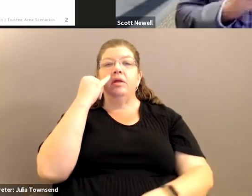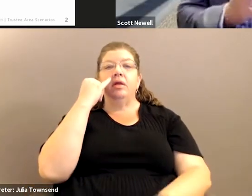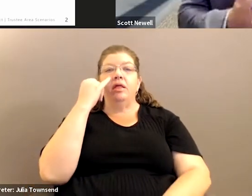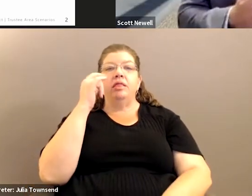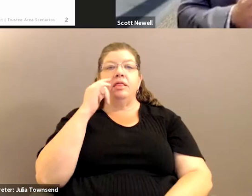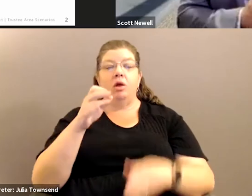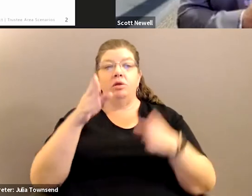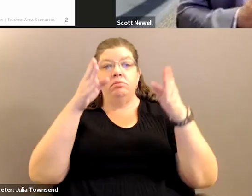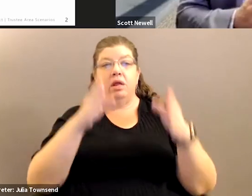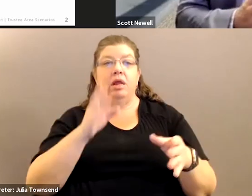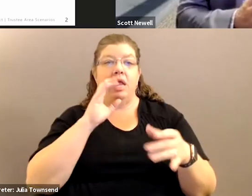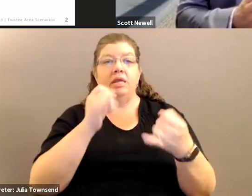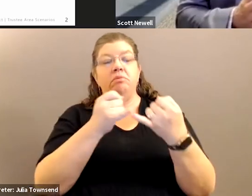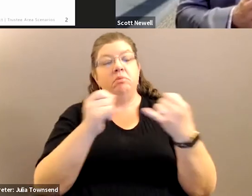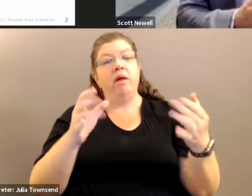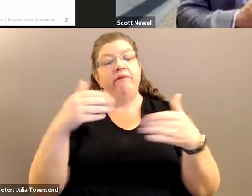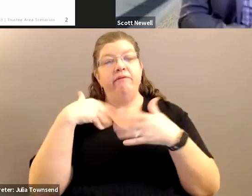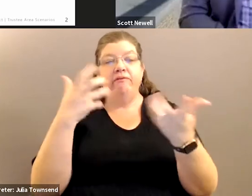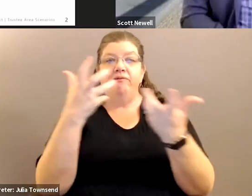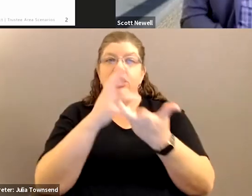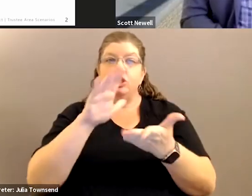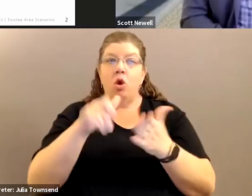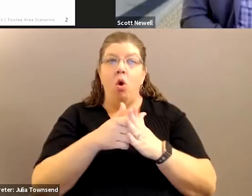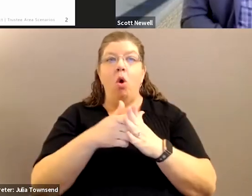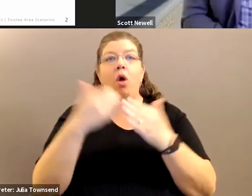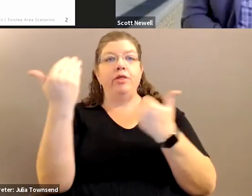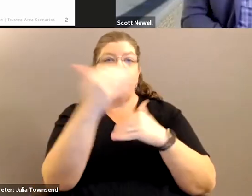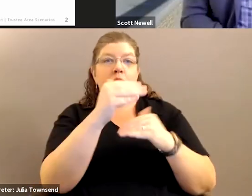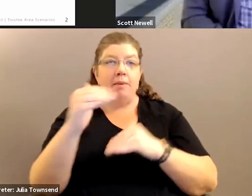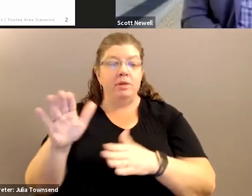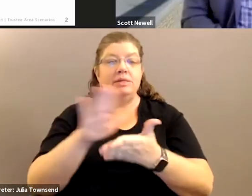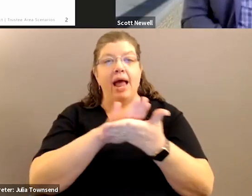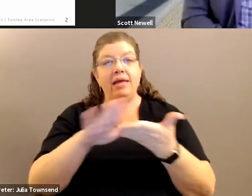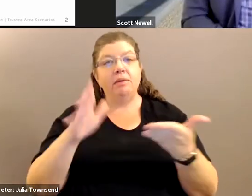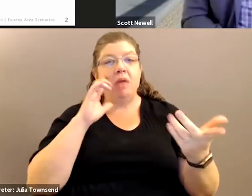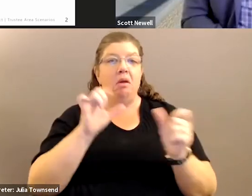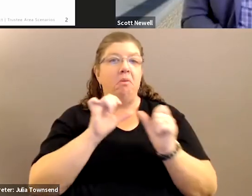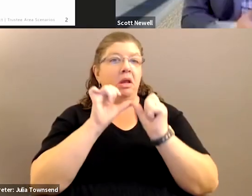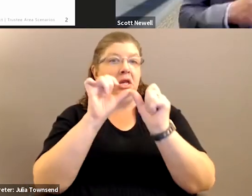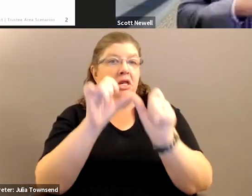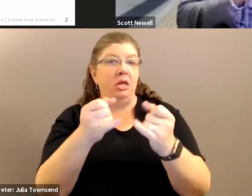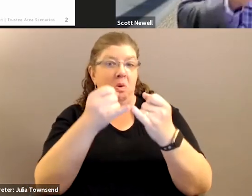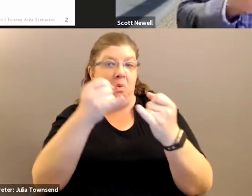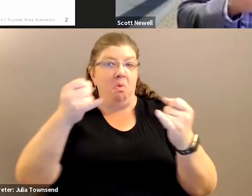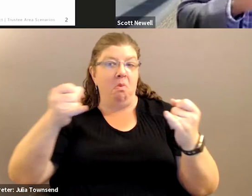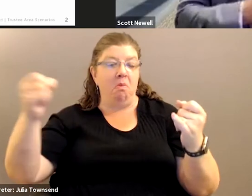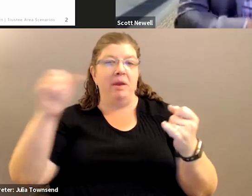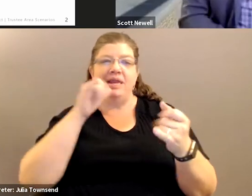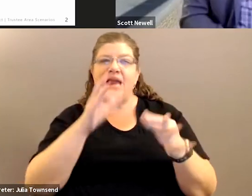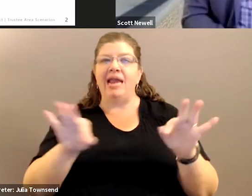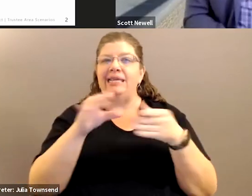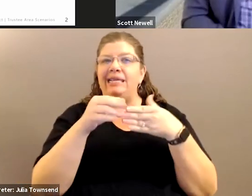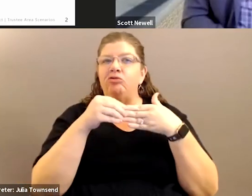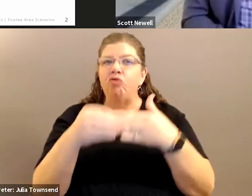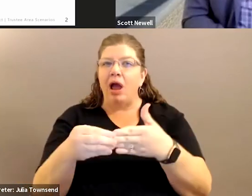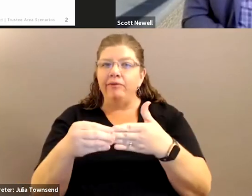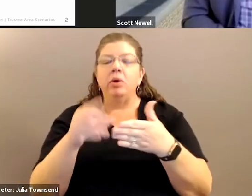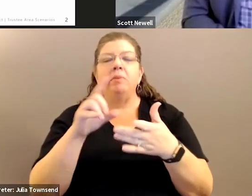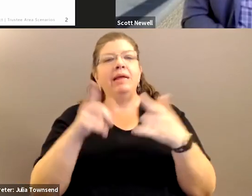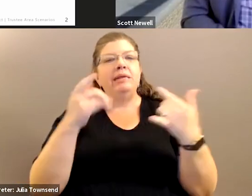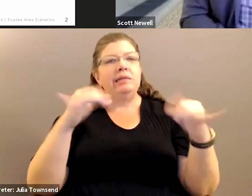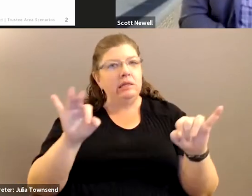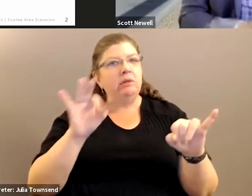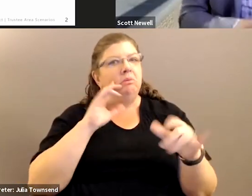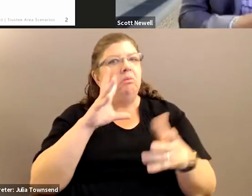it fits all of the parameters nicely that it might make sense to continue but it's really not a key driver in these but nevertheless it needs to be